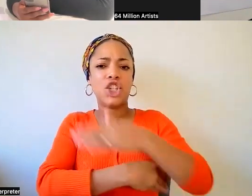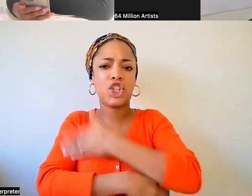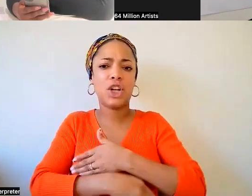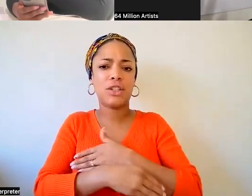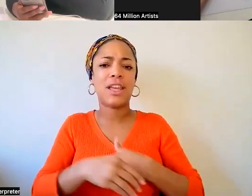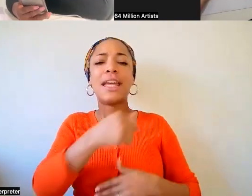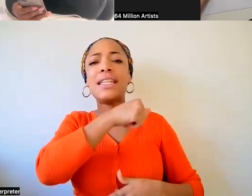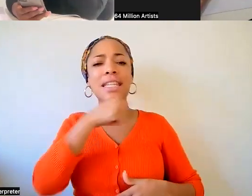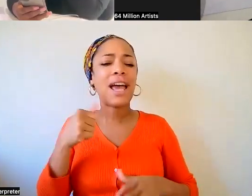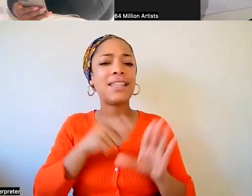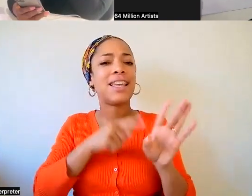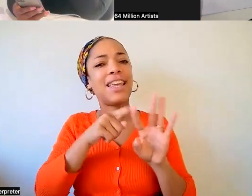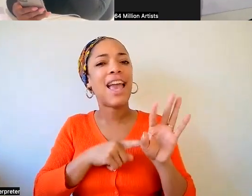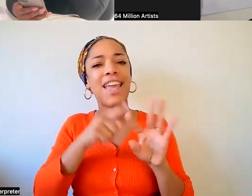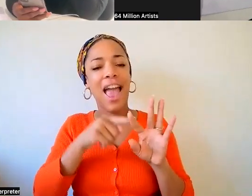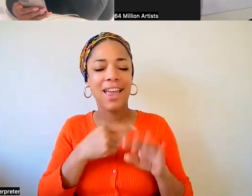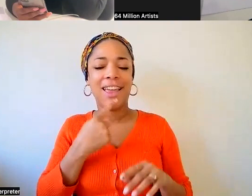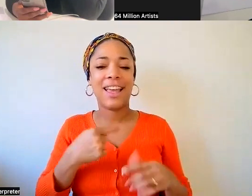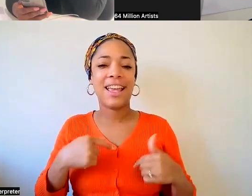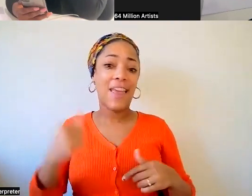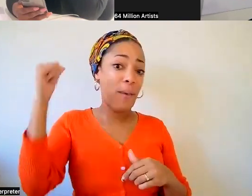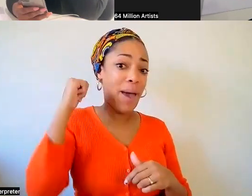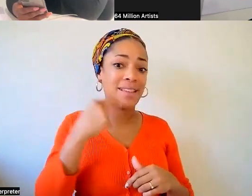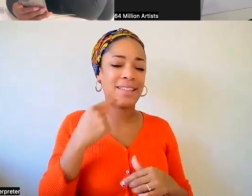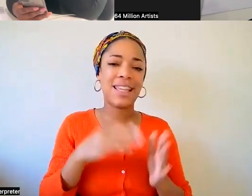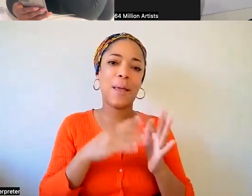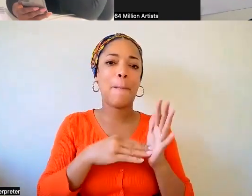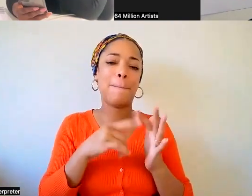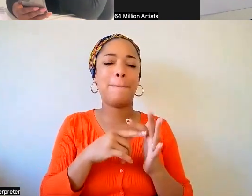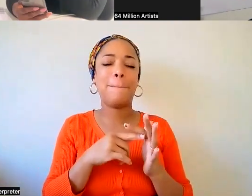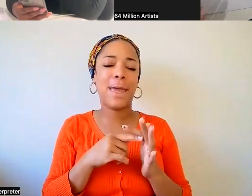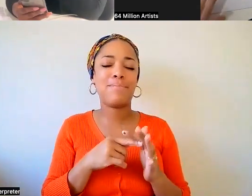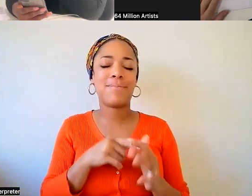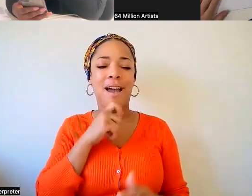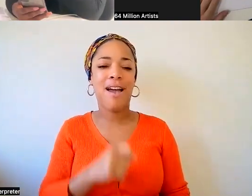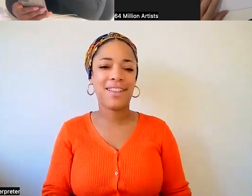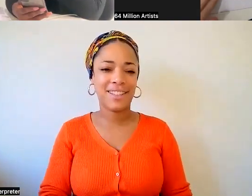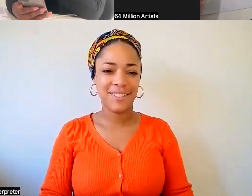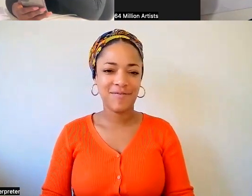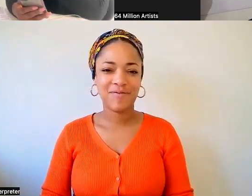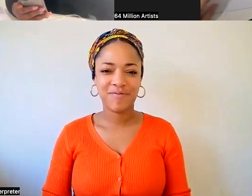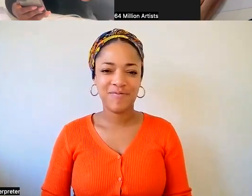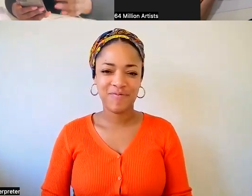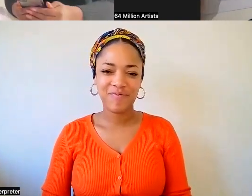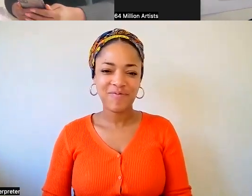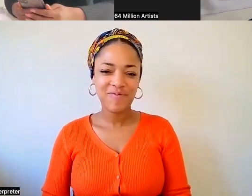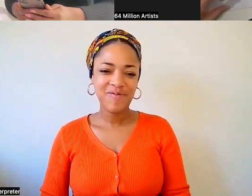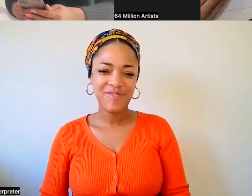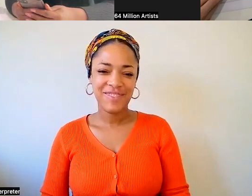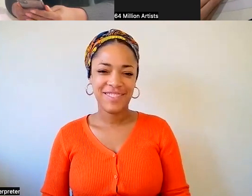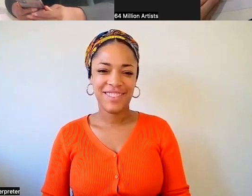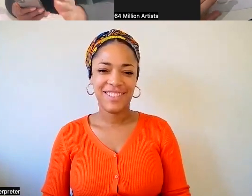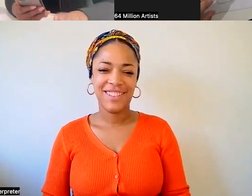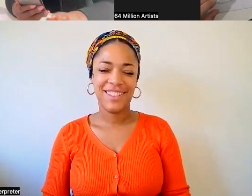Guy. Well, we have another question for you, a Nice Yeah Yeah. Did I say it right? Well, you asked. Did I say that okay? Better than me,